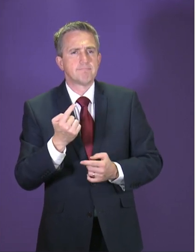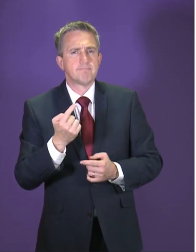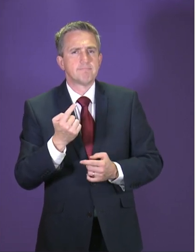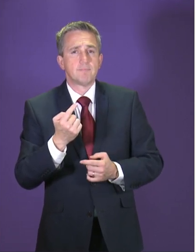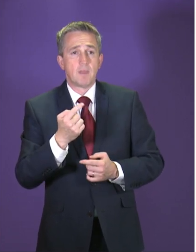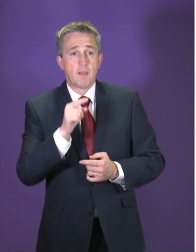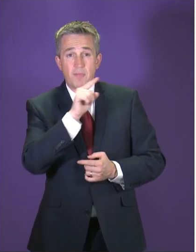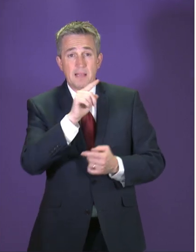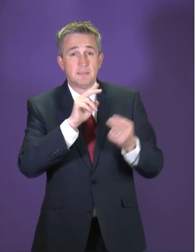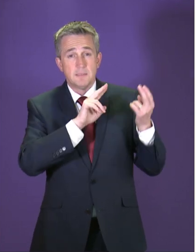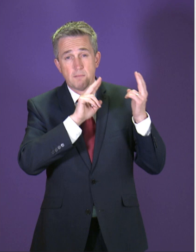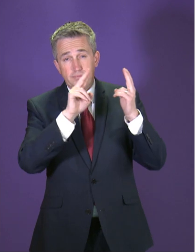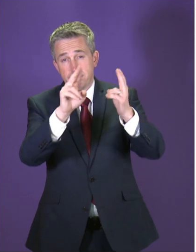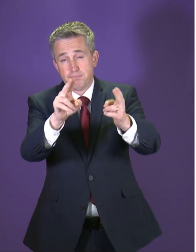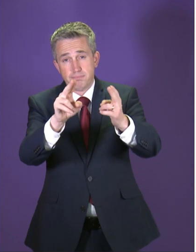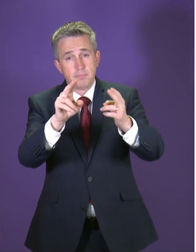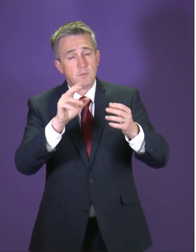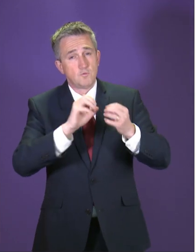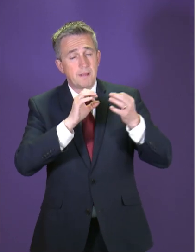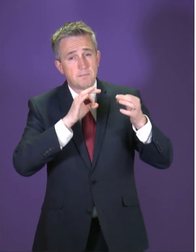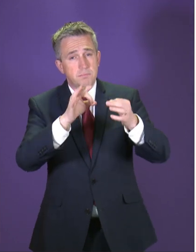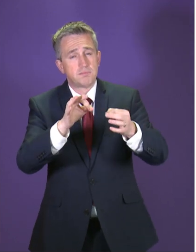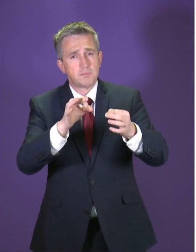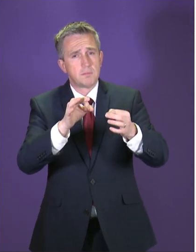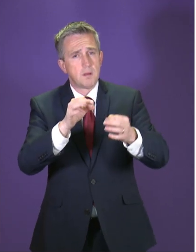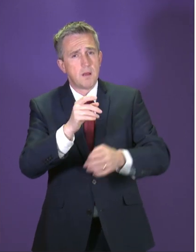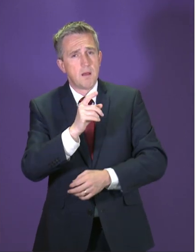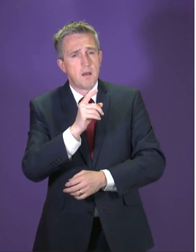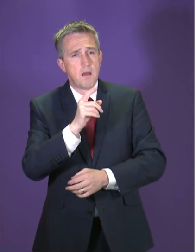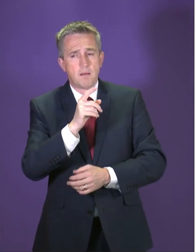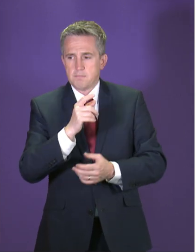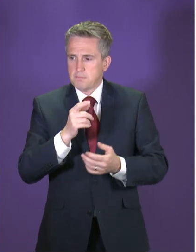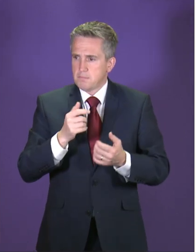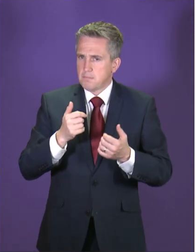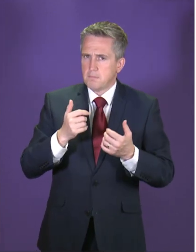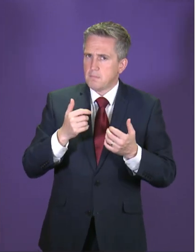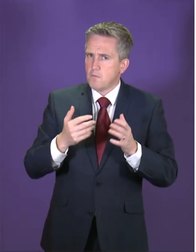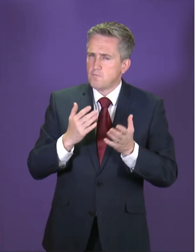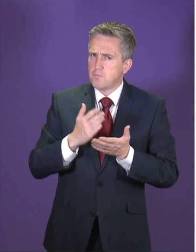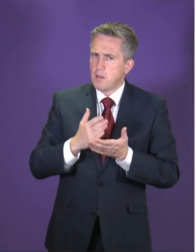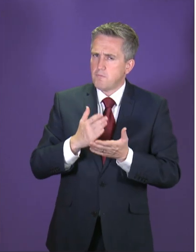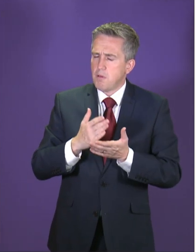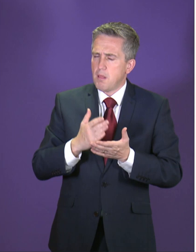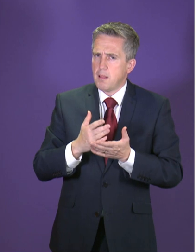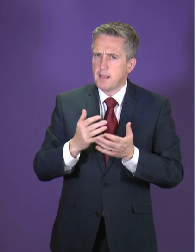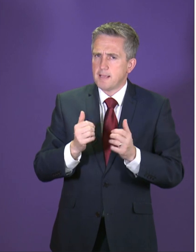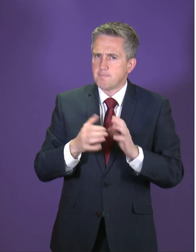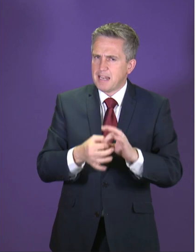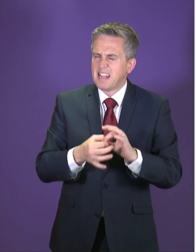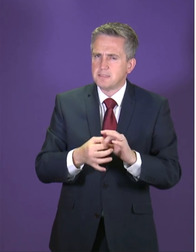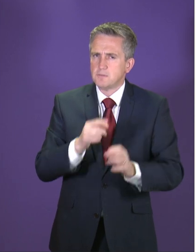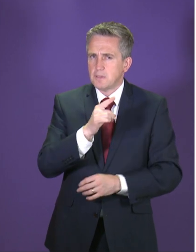using this obsolete piece of infrastructure, we were responding to something much broader. We have